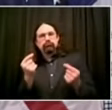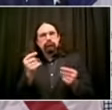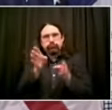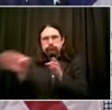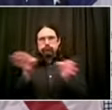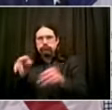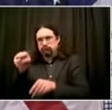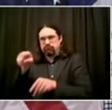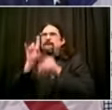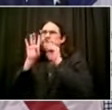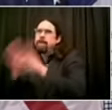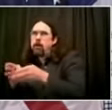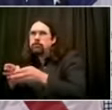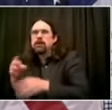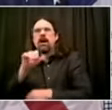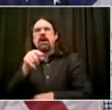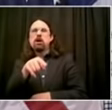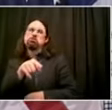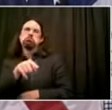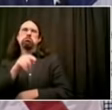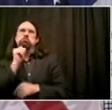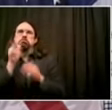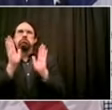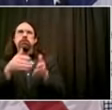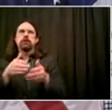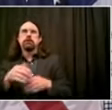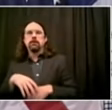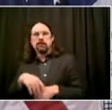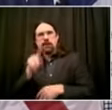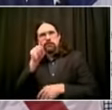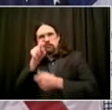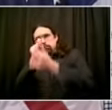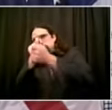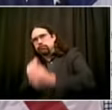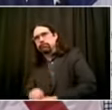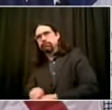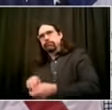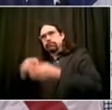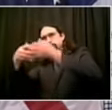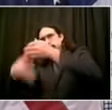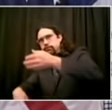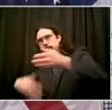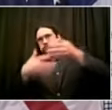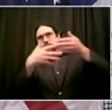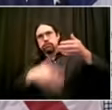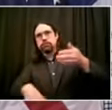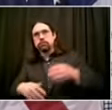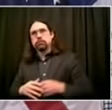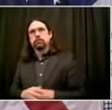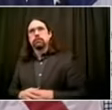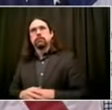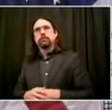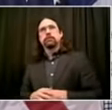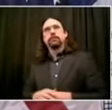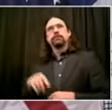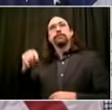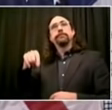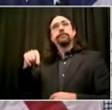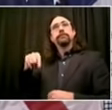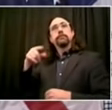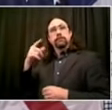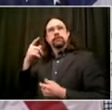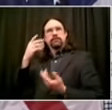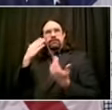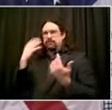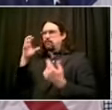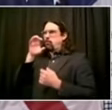crime, but then there's other types of enforcement that may not work in today's society the same way, where we need to make bigger, real change. The task force is